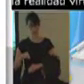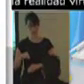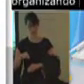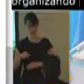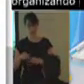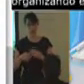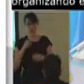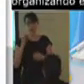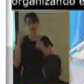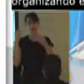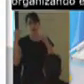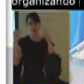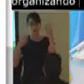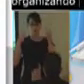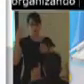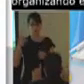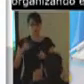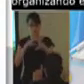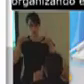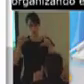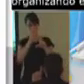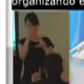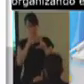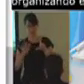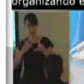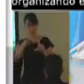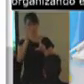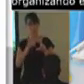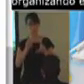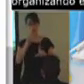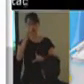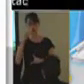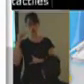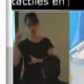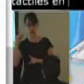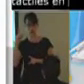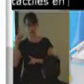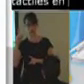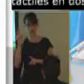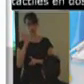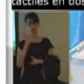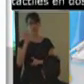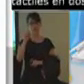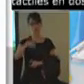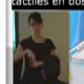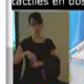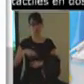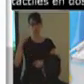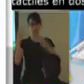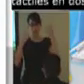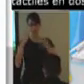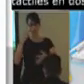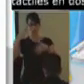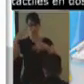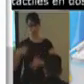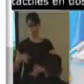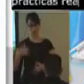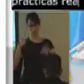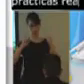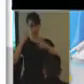exercises through tactile screens in 2 dimensions and real